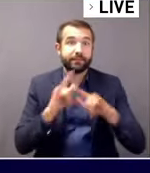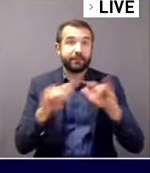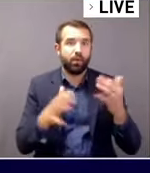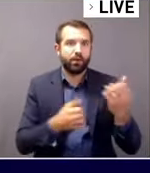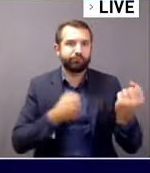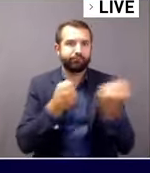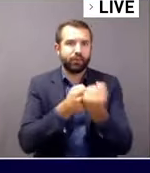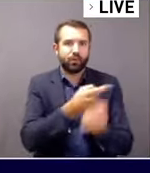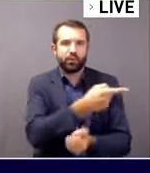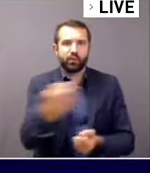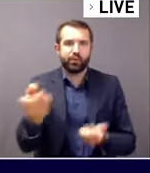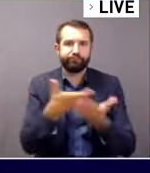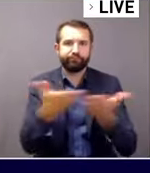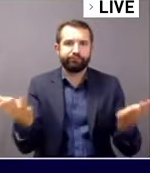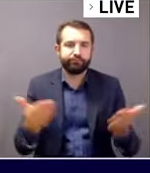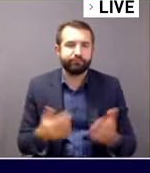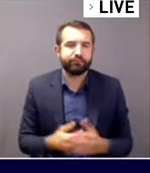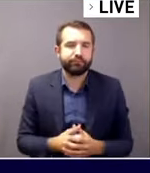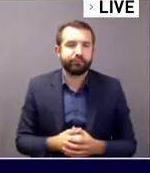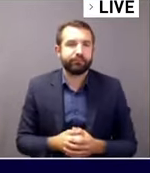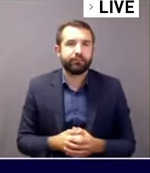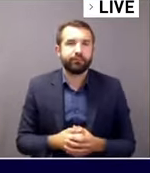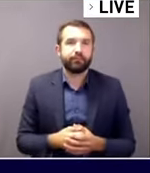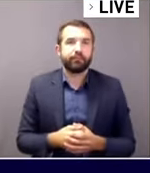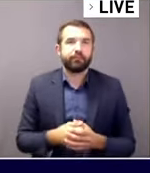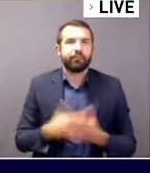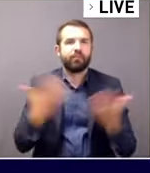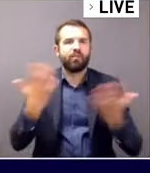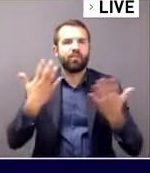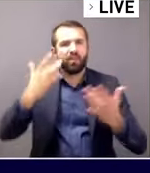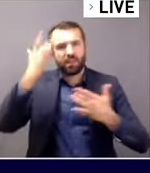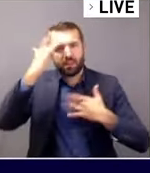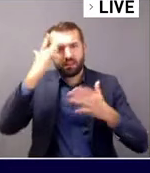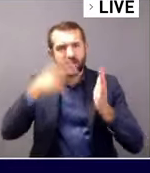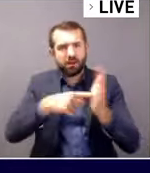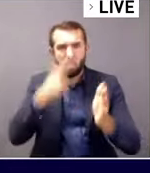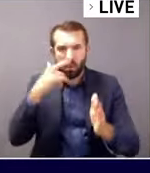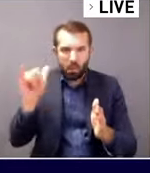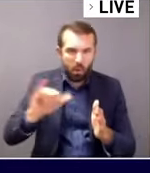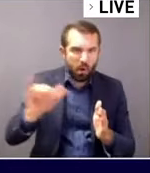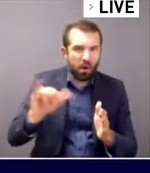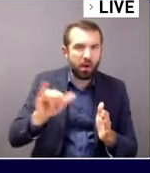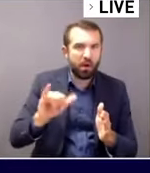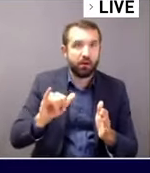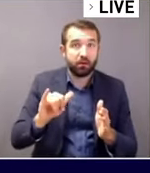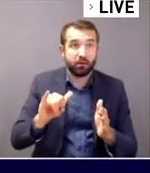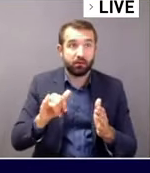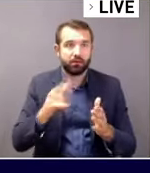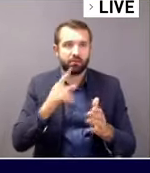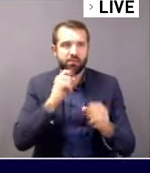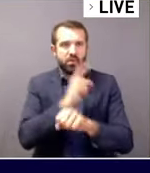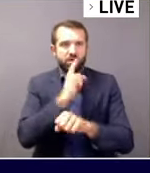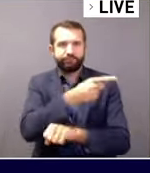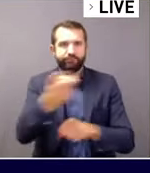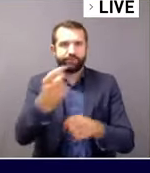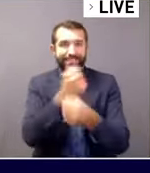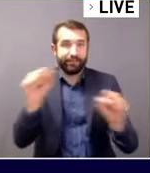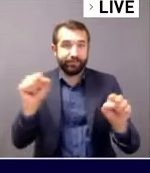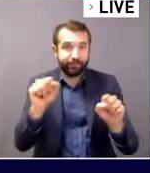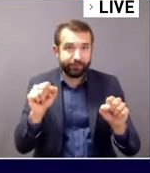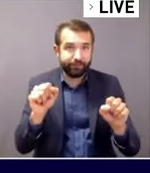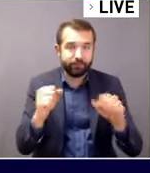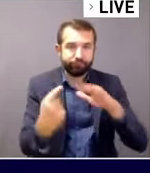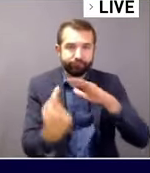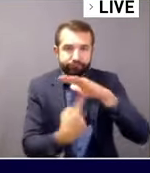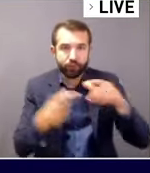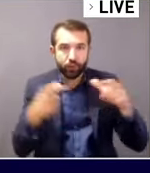you. They'll help you monitor yourself for symptoms. They'll help you stay safe at home. They'll help you get